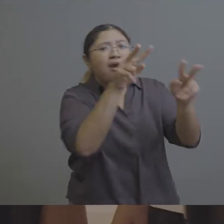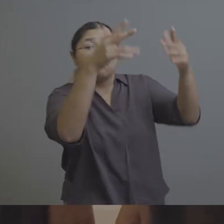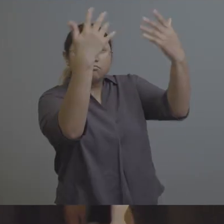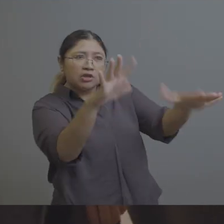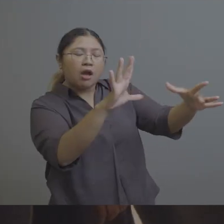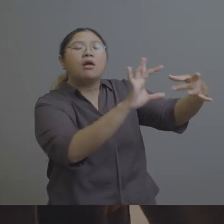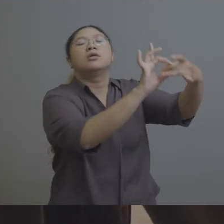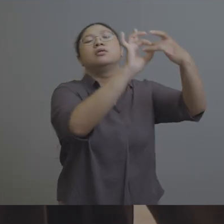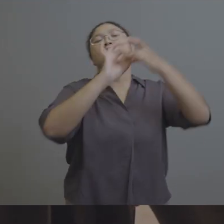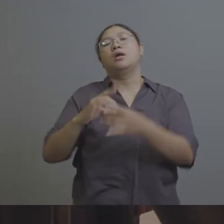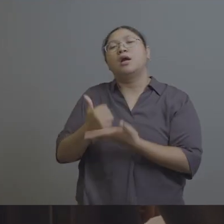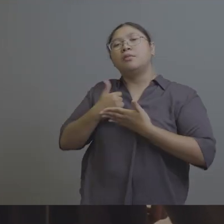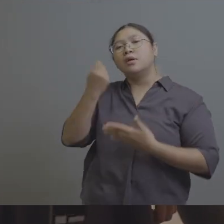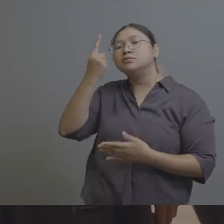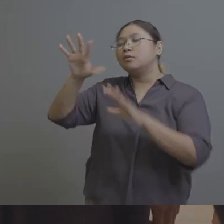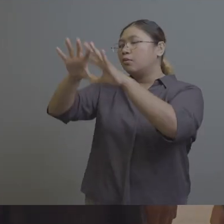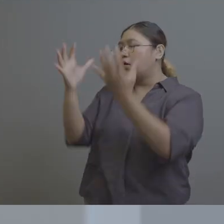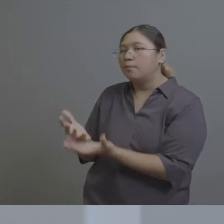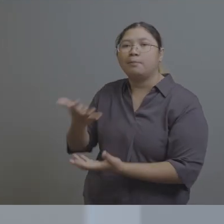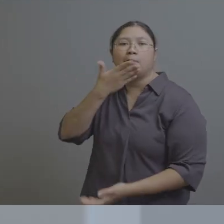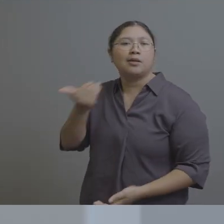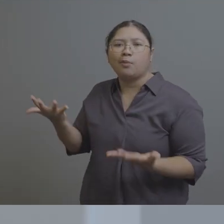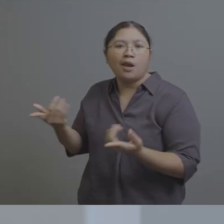I see in art to what's happening in the world around me.